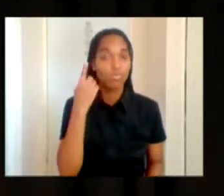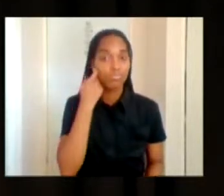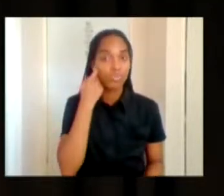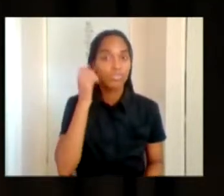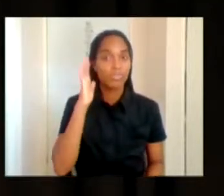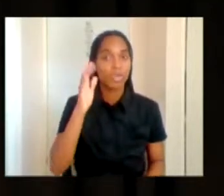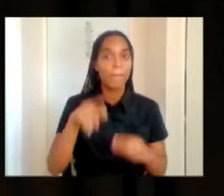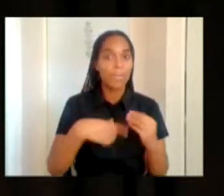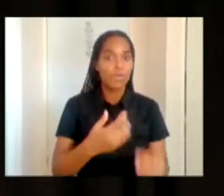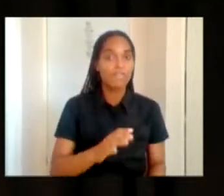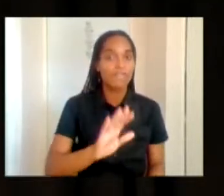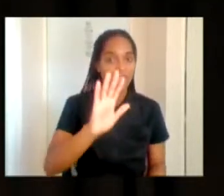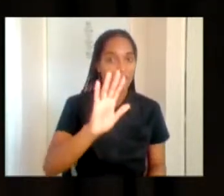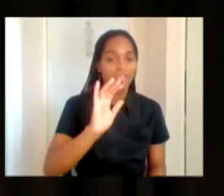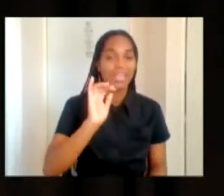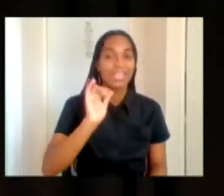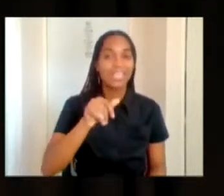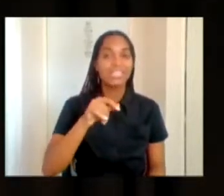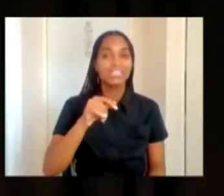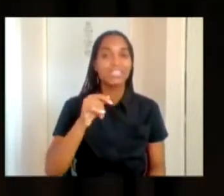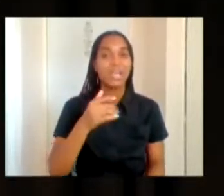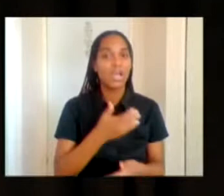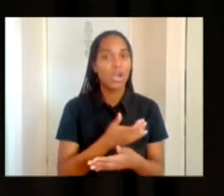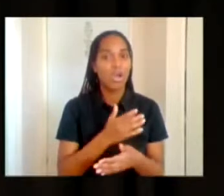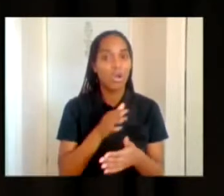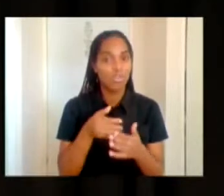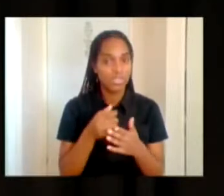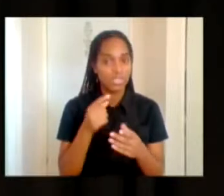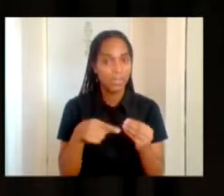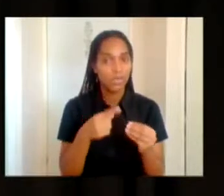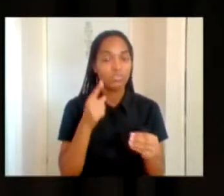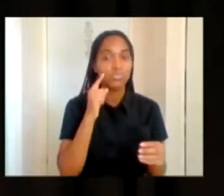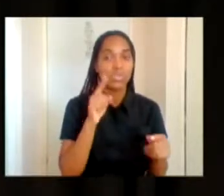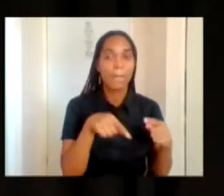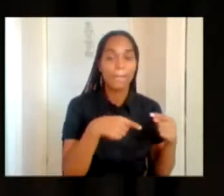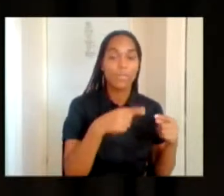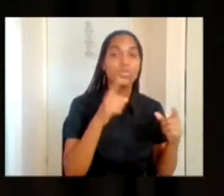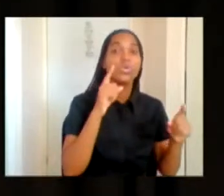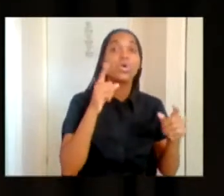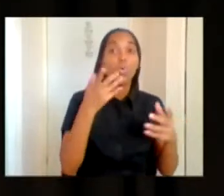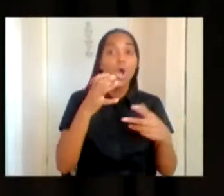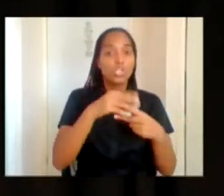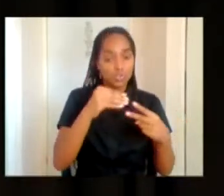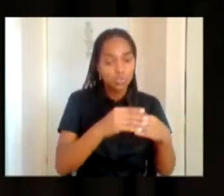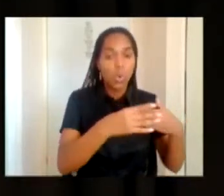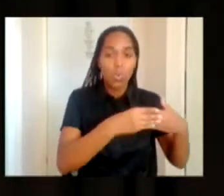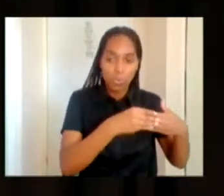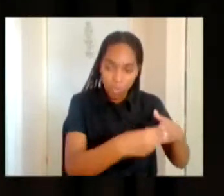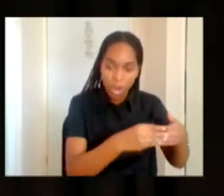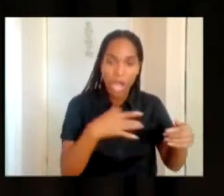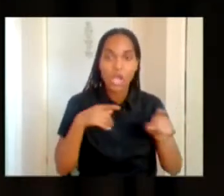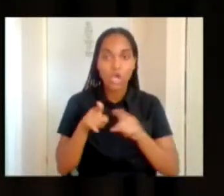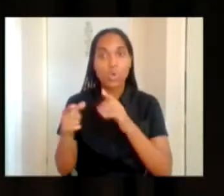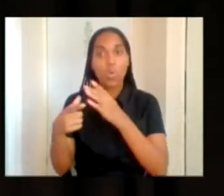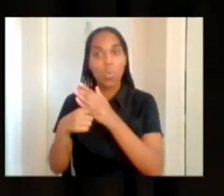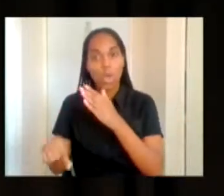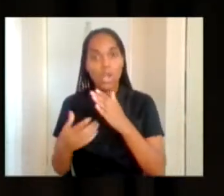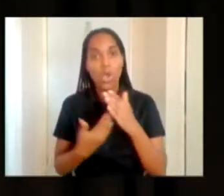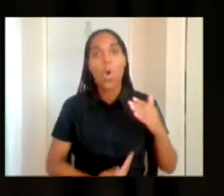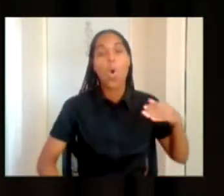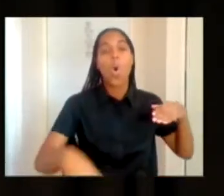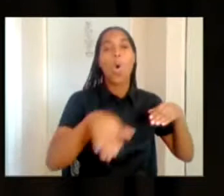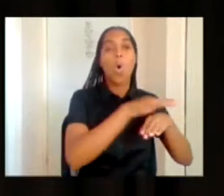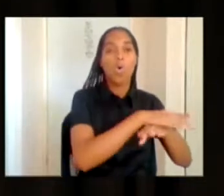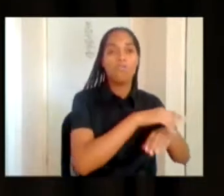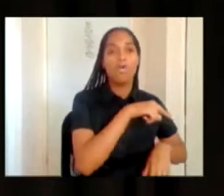PHY, that's all that's about as well. So you choose the robustness, in other words, the quality of reception over the amount of bandwidth that's